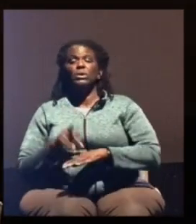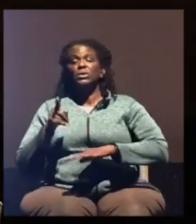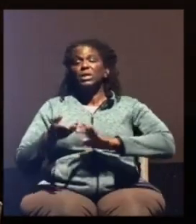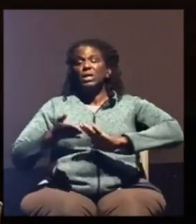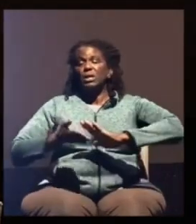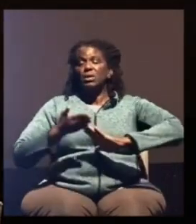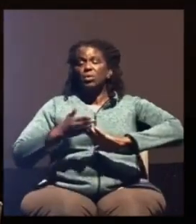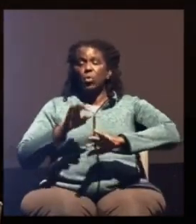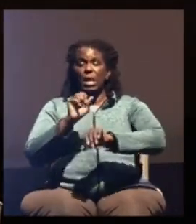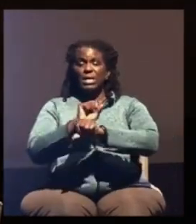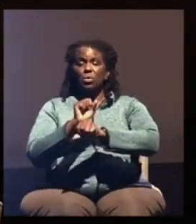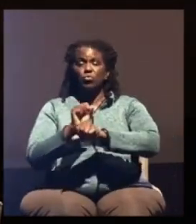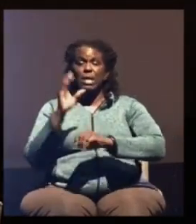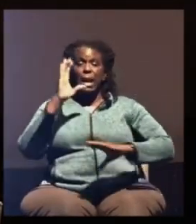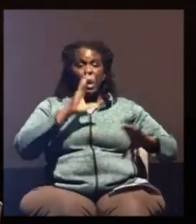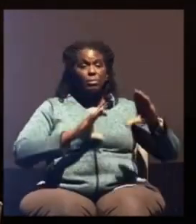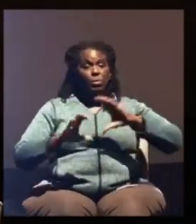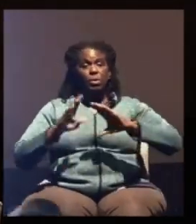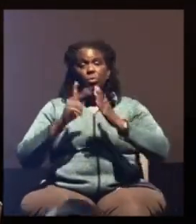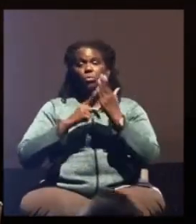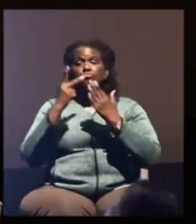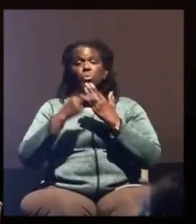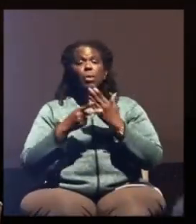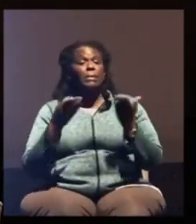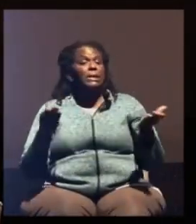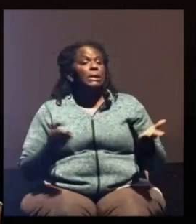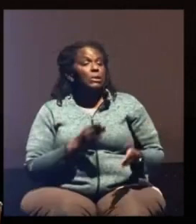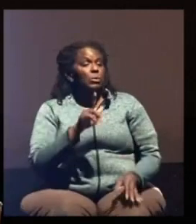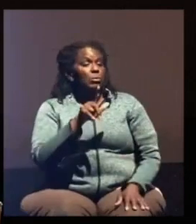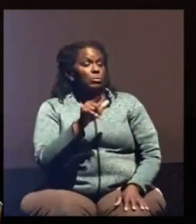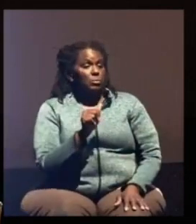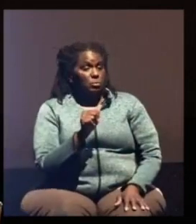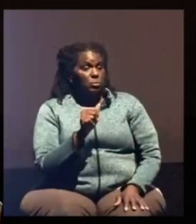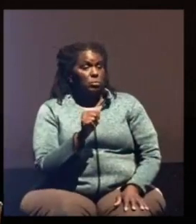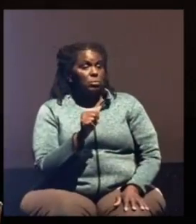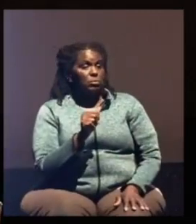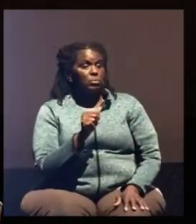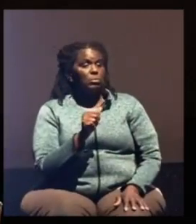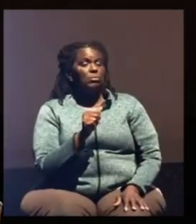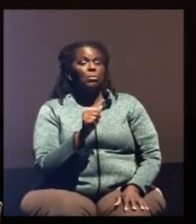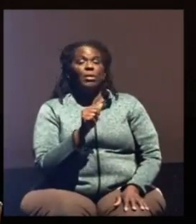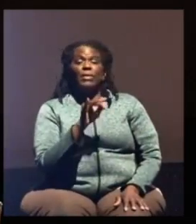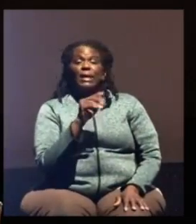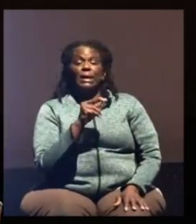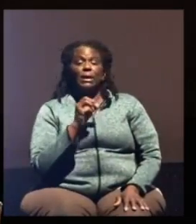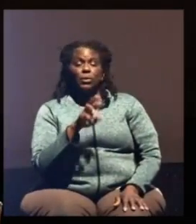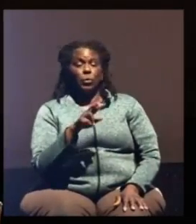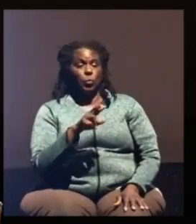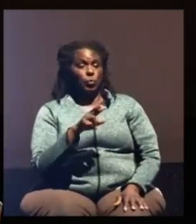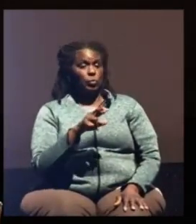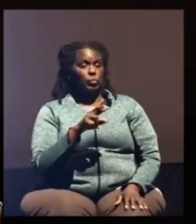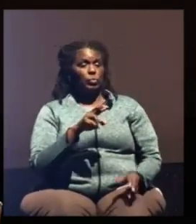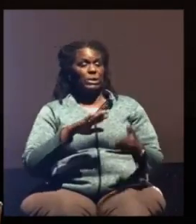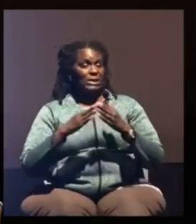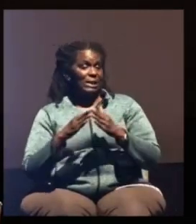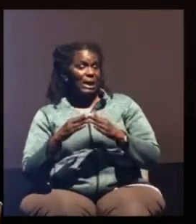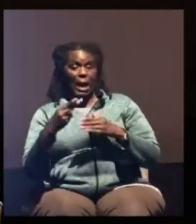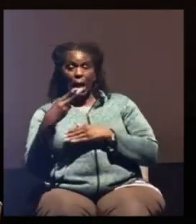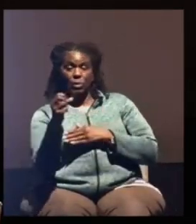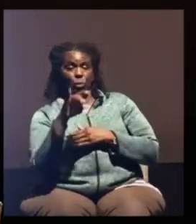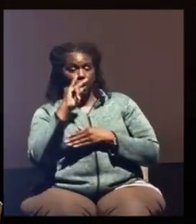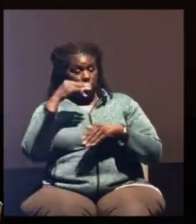the Career Exploration Program in Los Angeles. And they had inner city schools, high school kids come